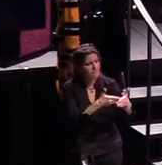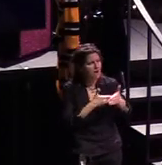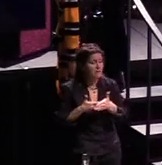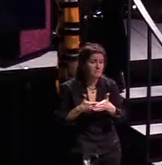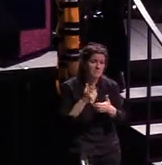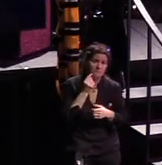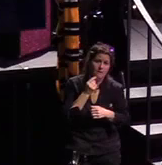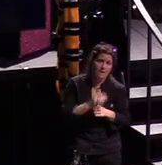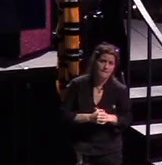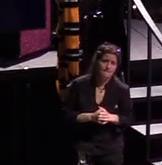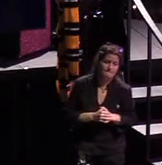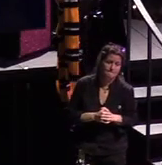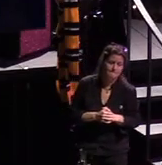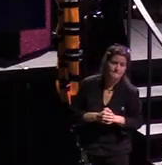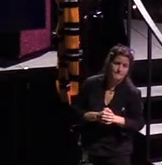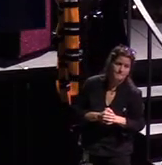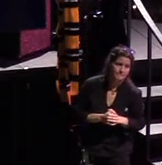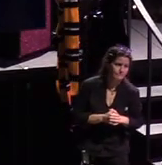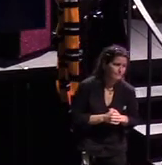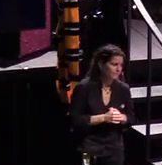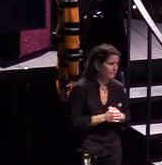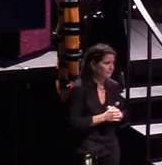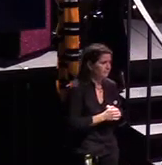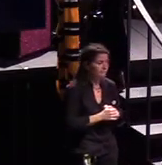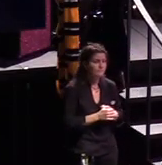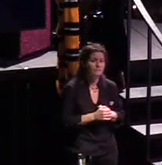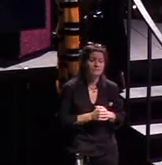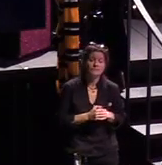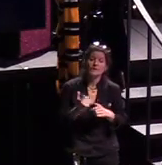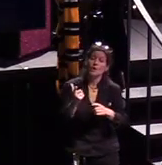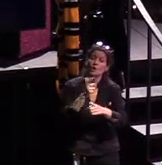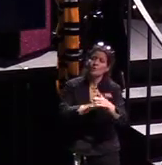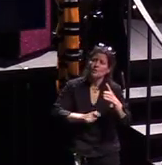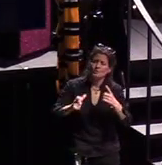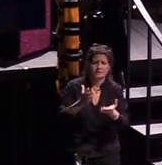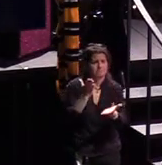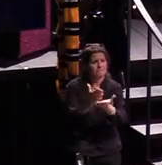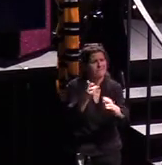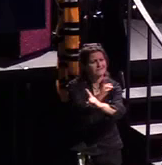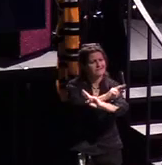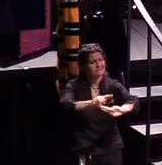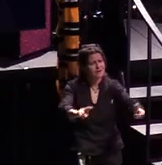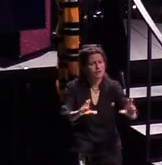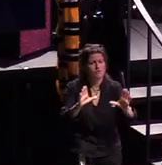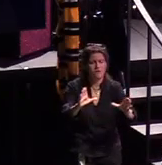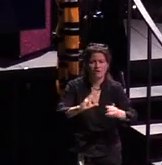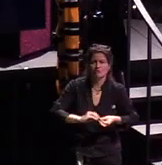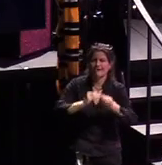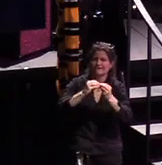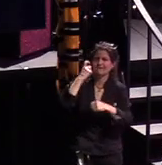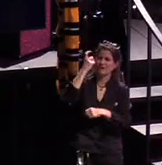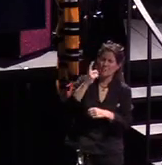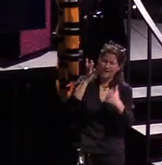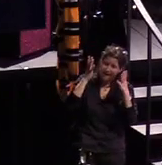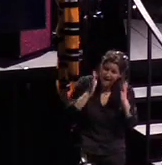as an international community of creative thinkers we have to find ways